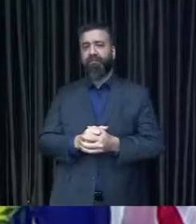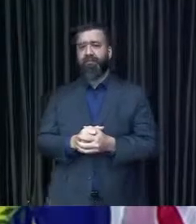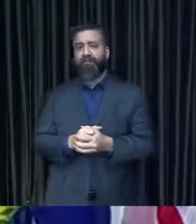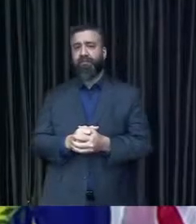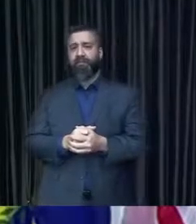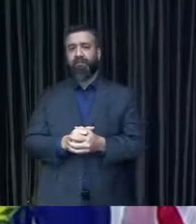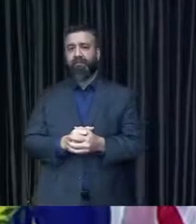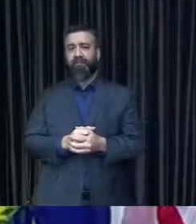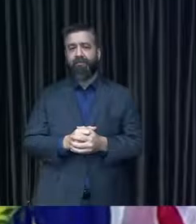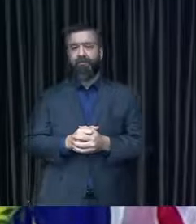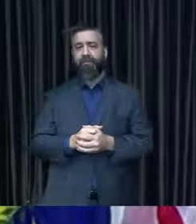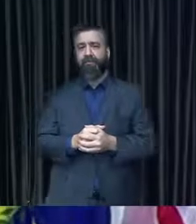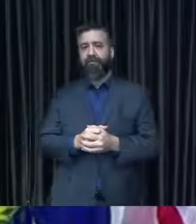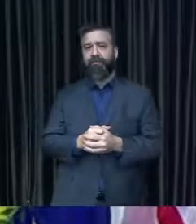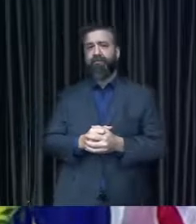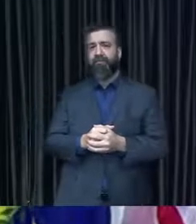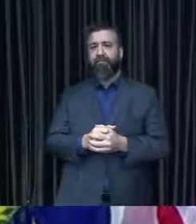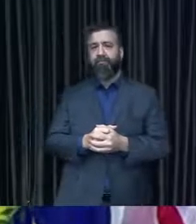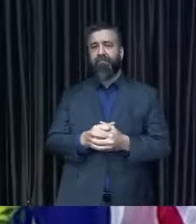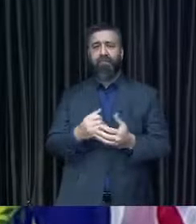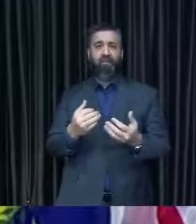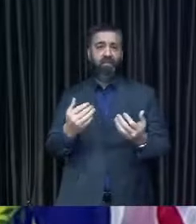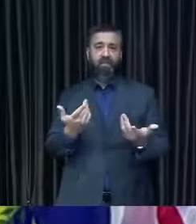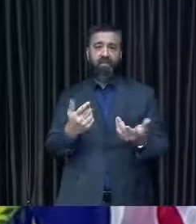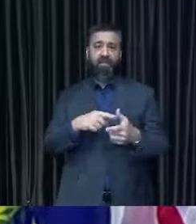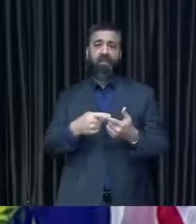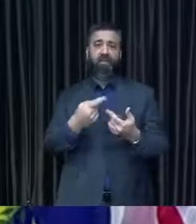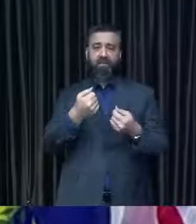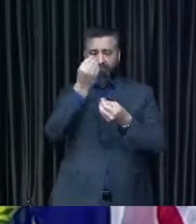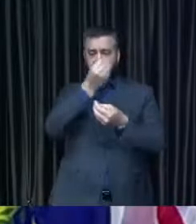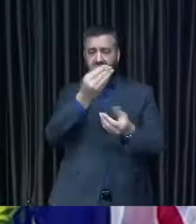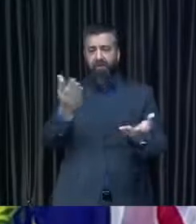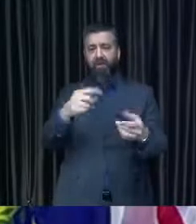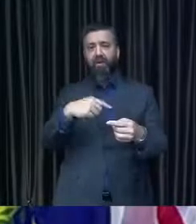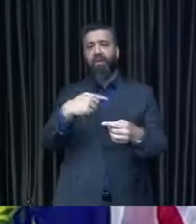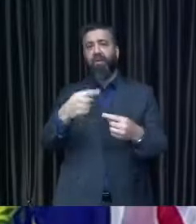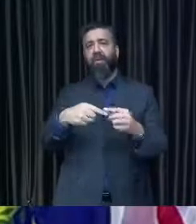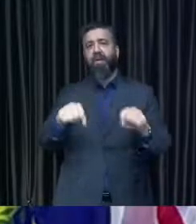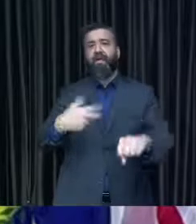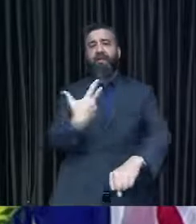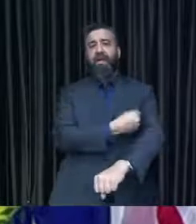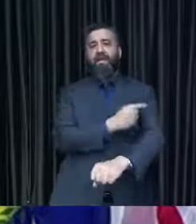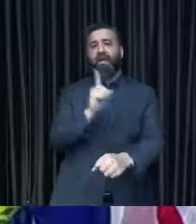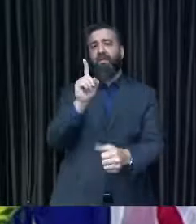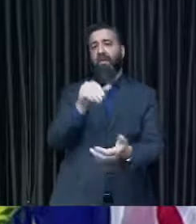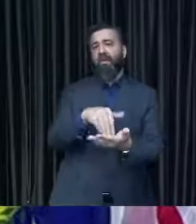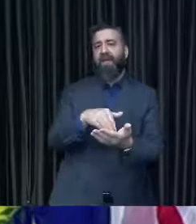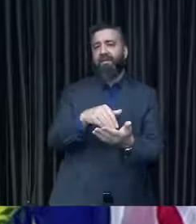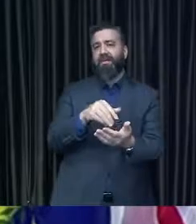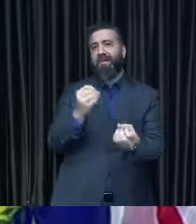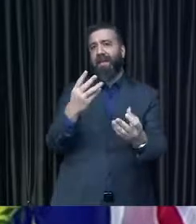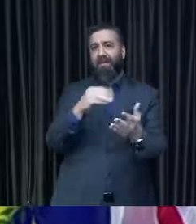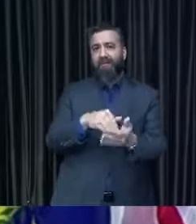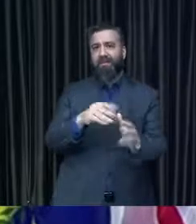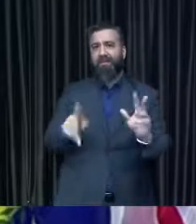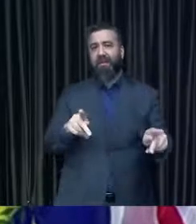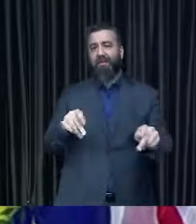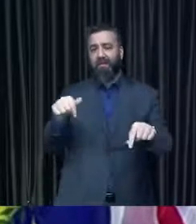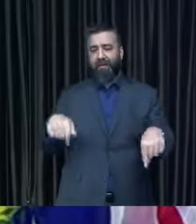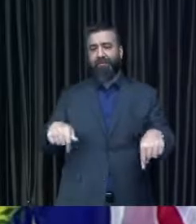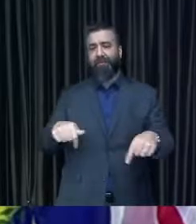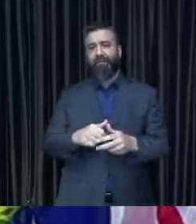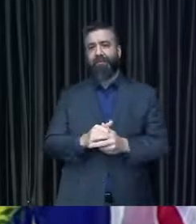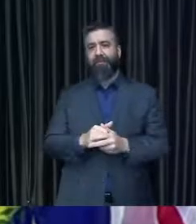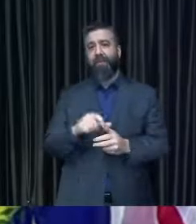vaccinate the thousands of St. Louis County residents that would qualify for a 1A vaccination. So we need more